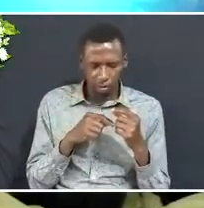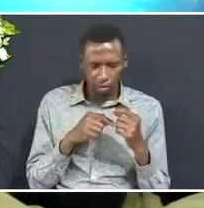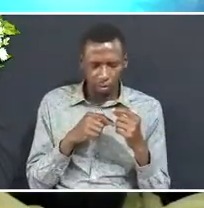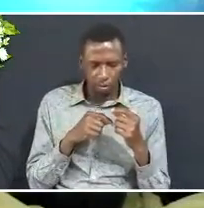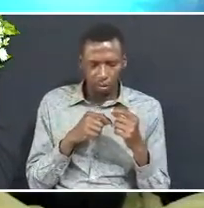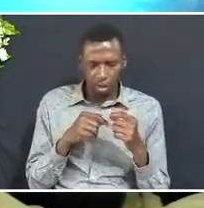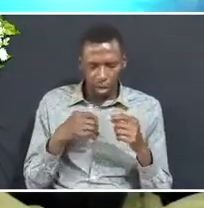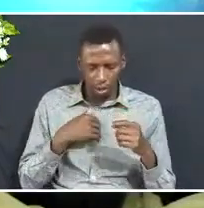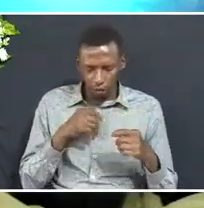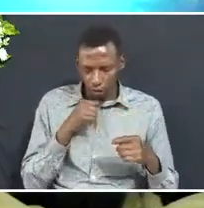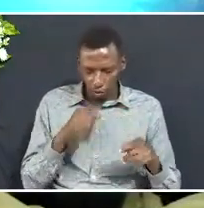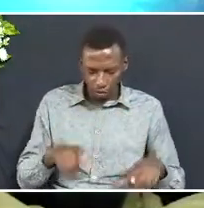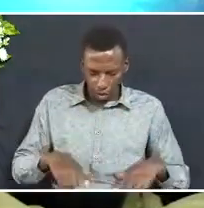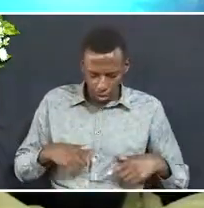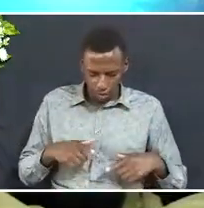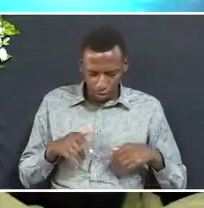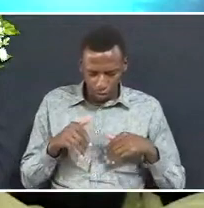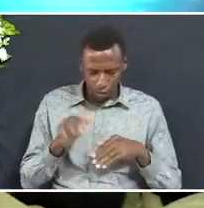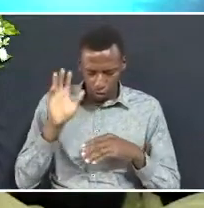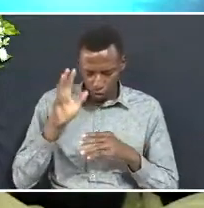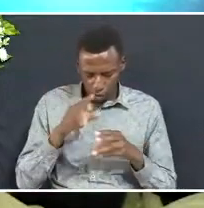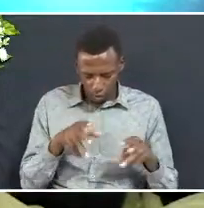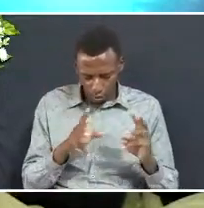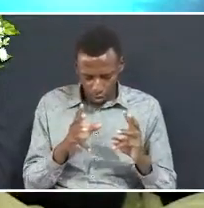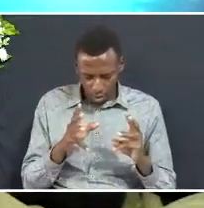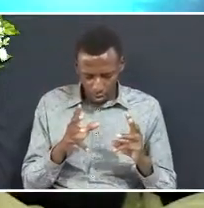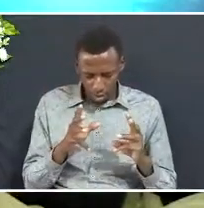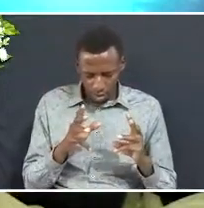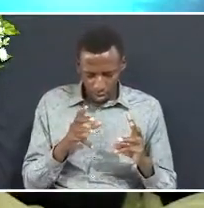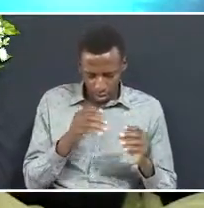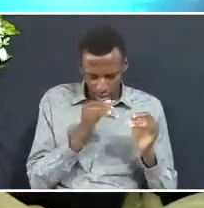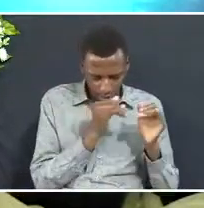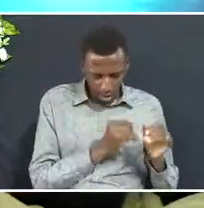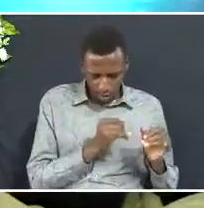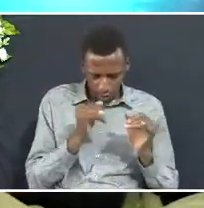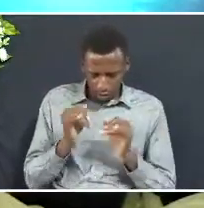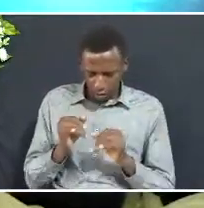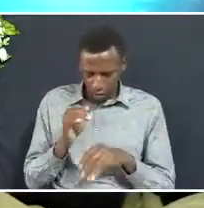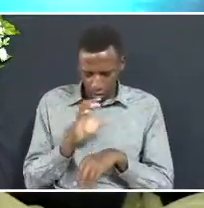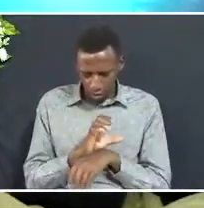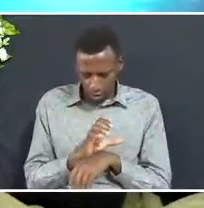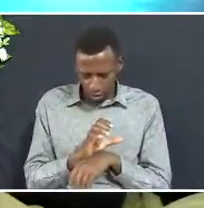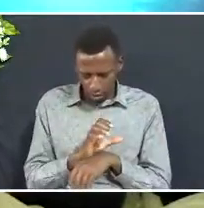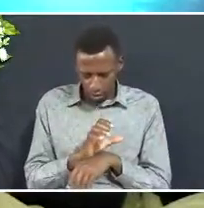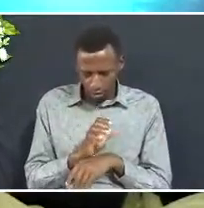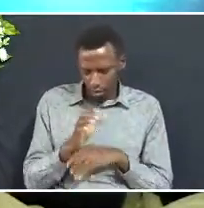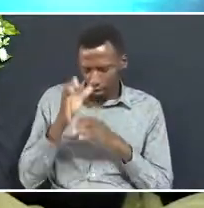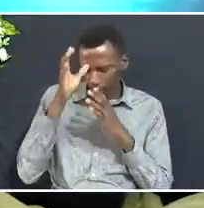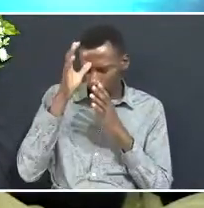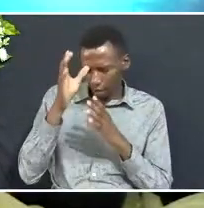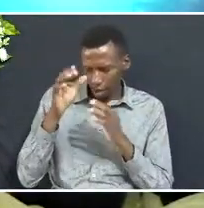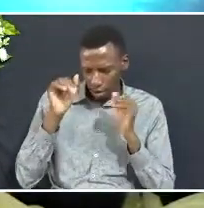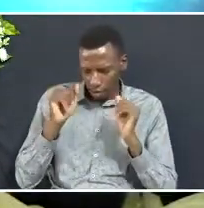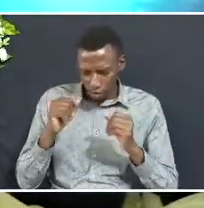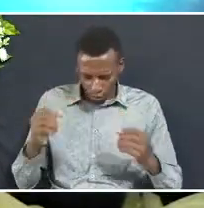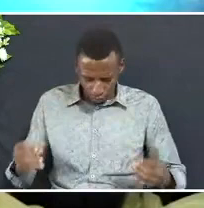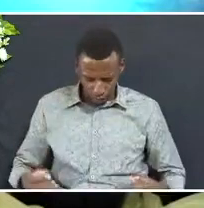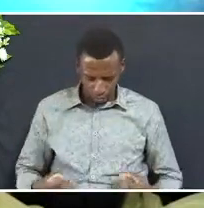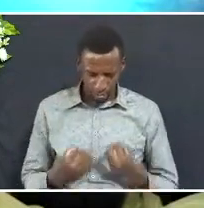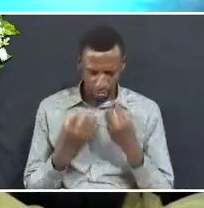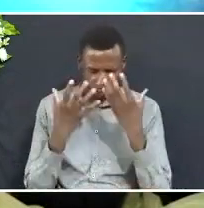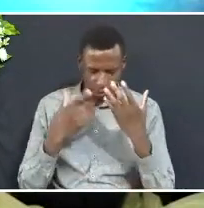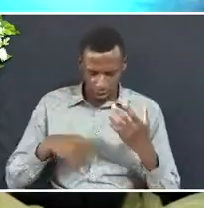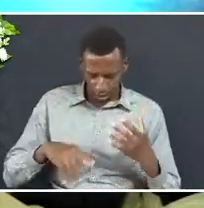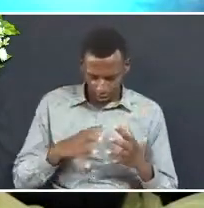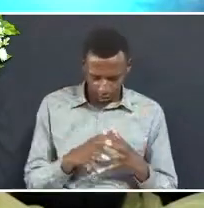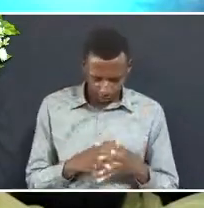will. How we commit ourselves as an individual, as a church, that, Father, you will be able to revive us, to be able to do things